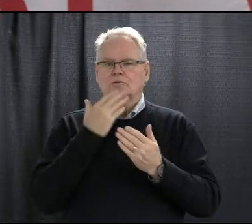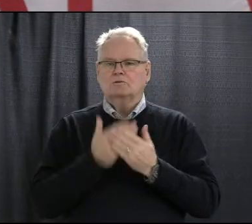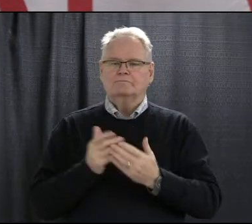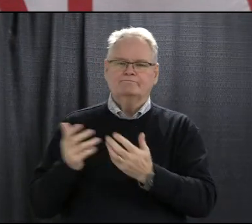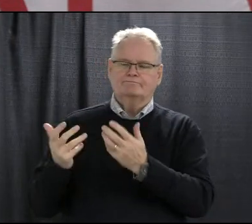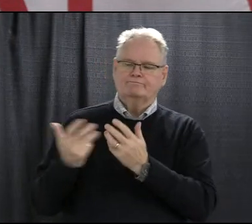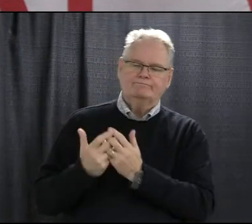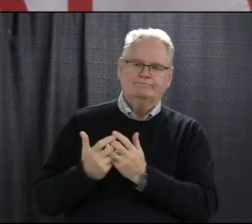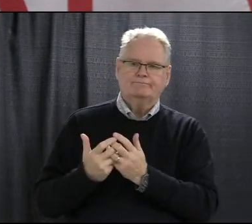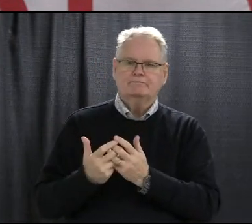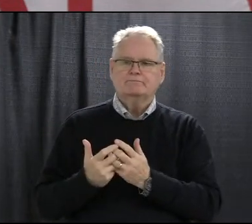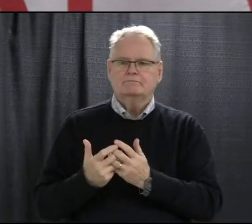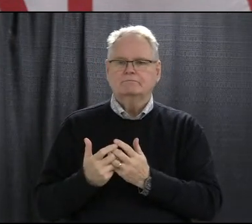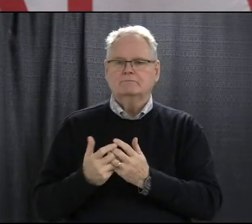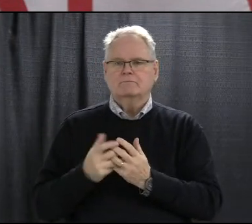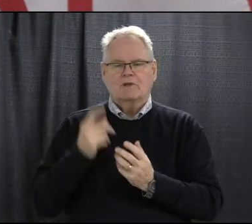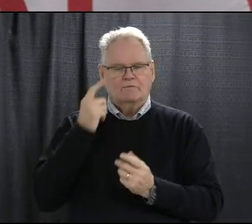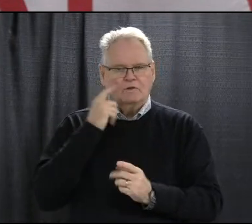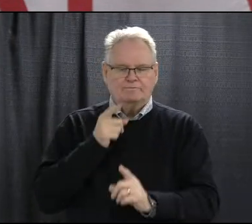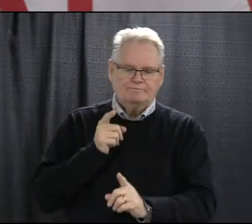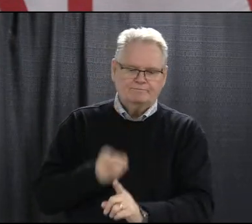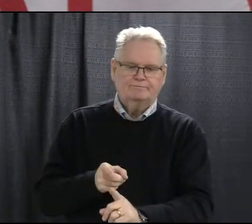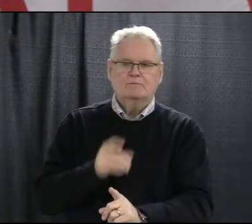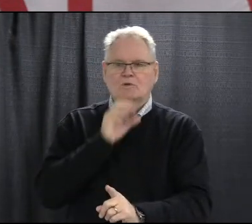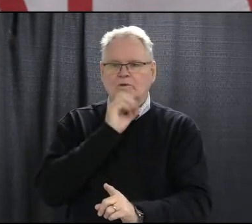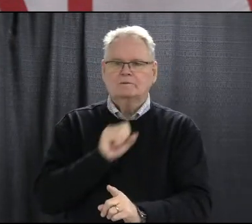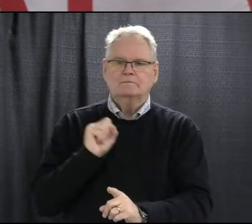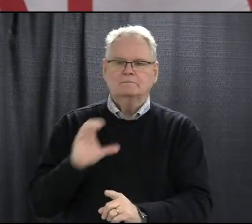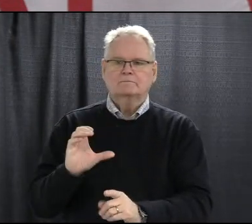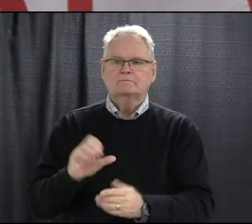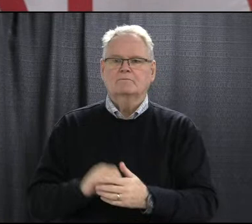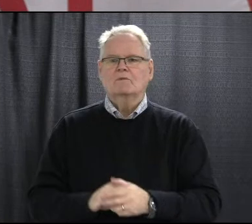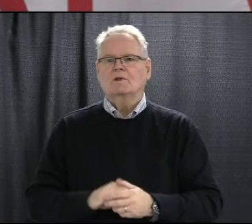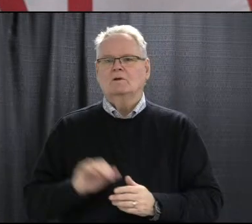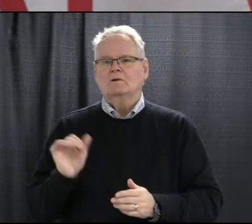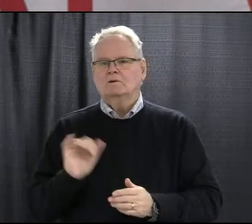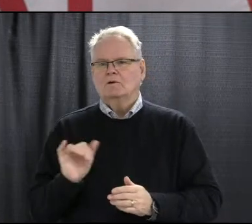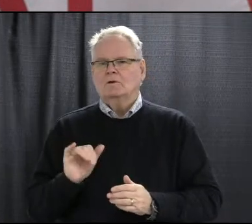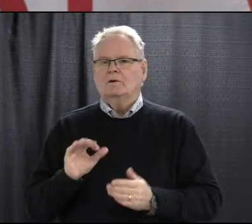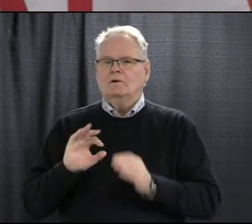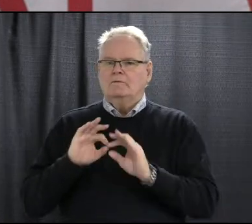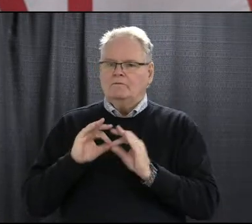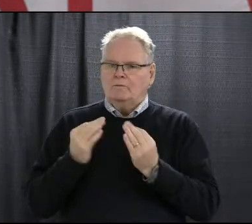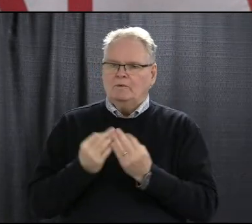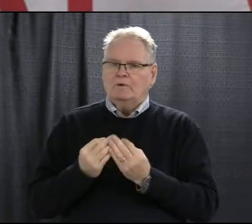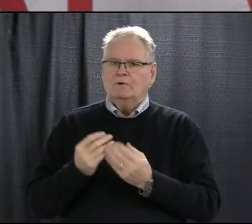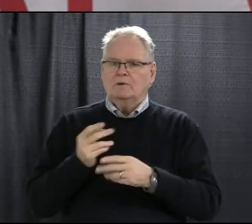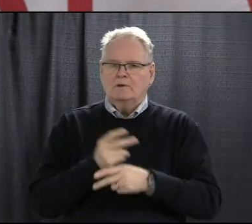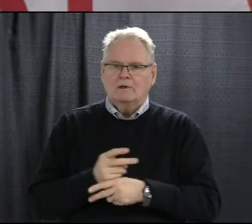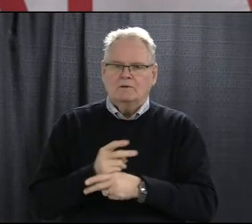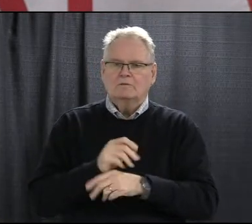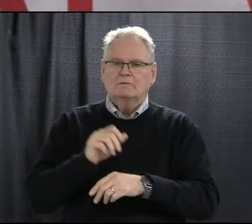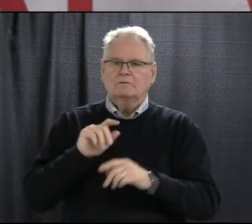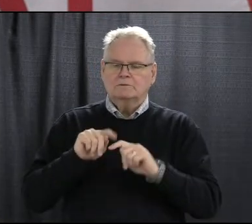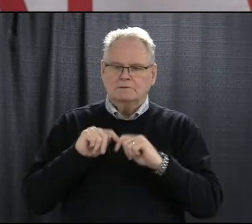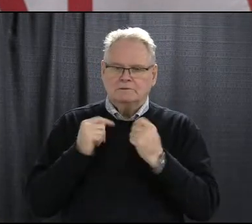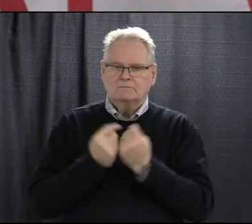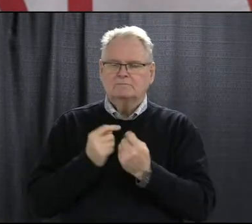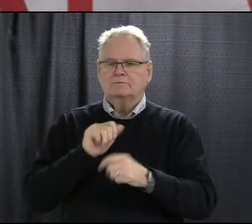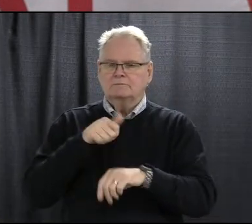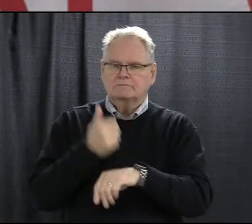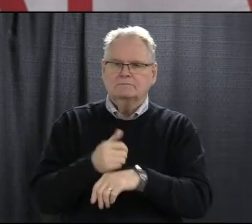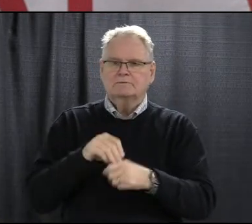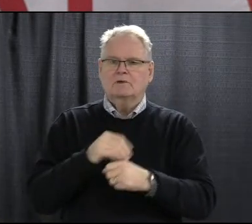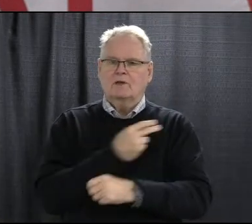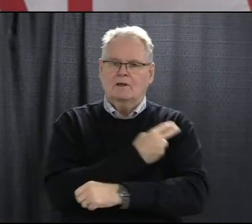across the continuum of care, including family care teams and other hospitals. We are adding a new geriatric medicine